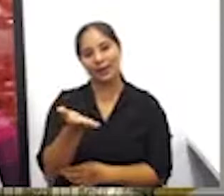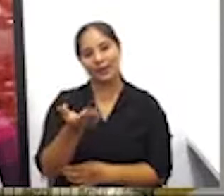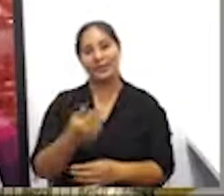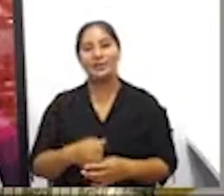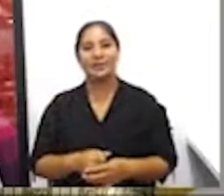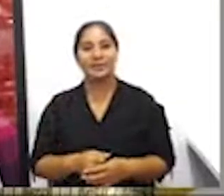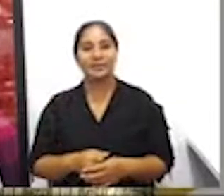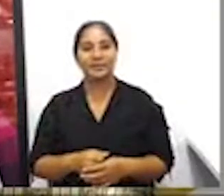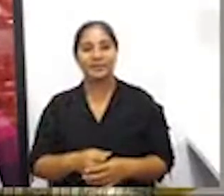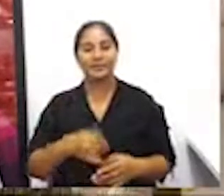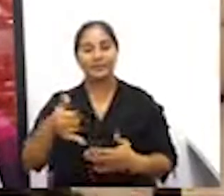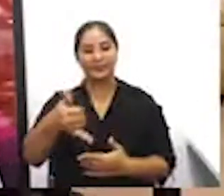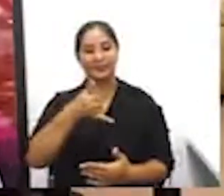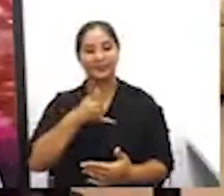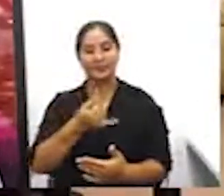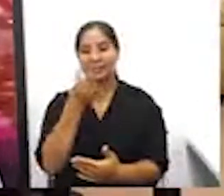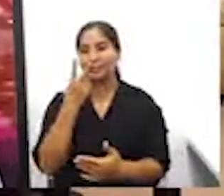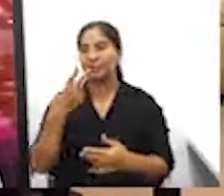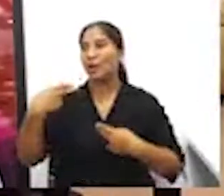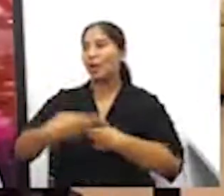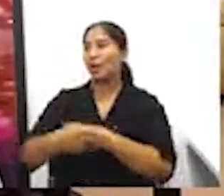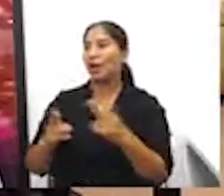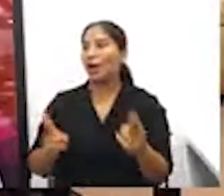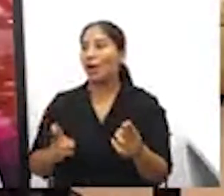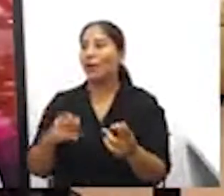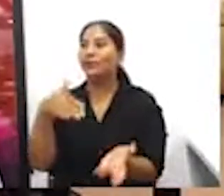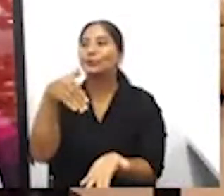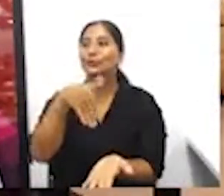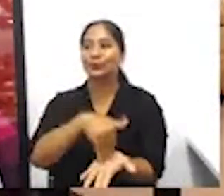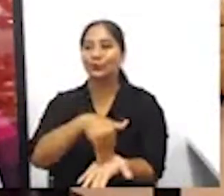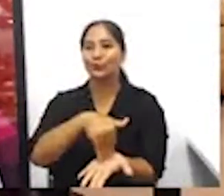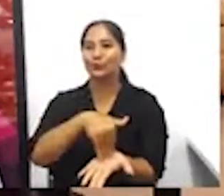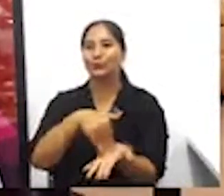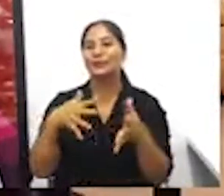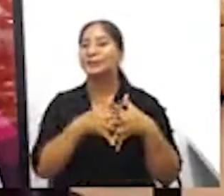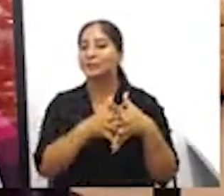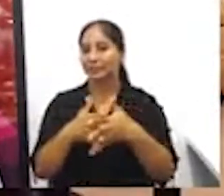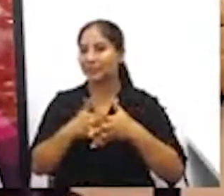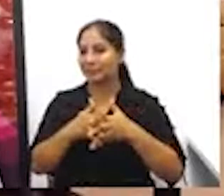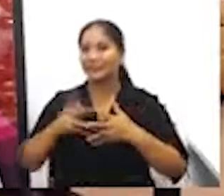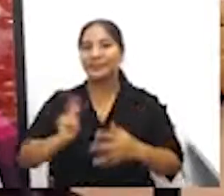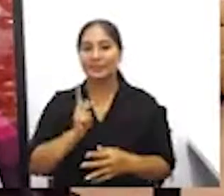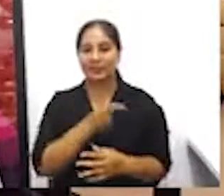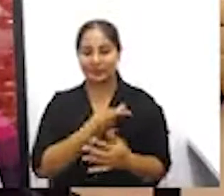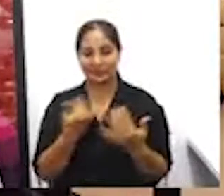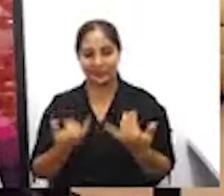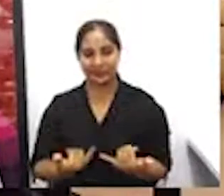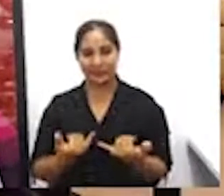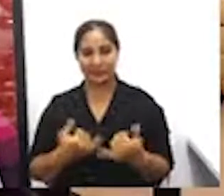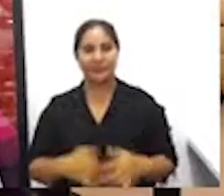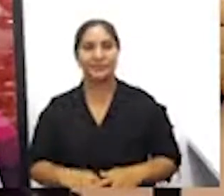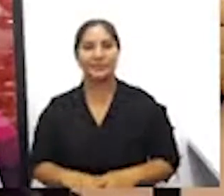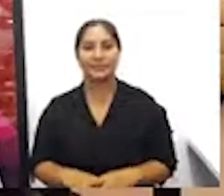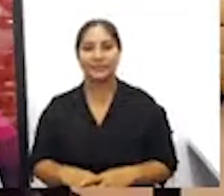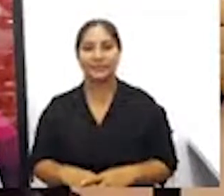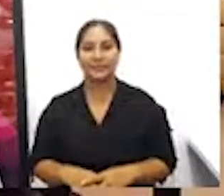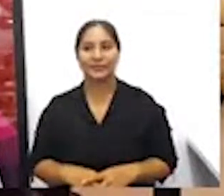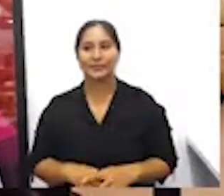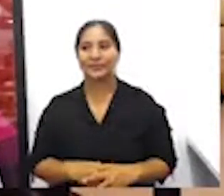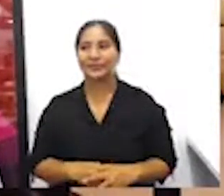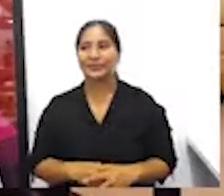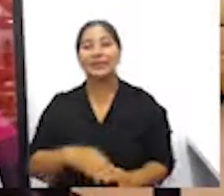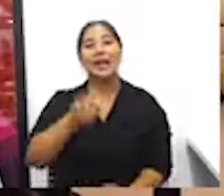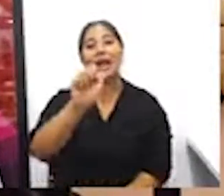today we are going to Antika, no, for the first question. Please introduce yourself and proceed with your question,